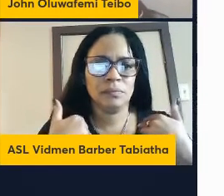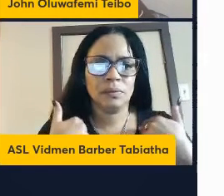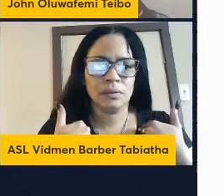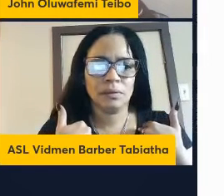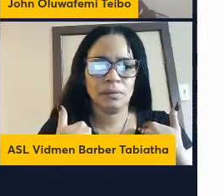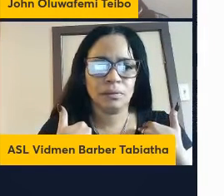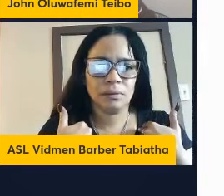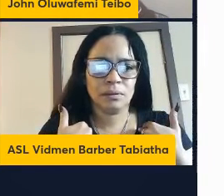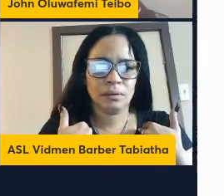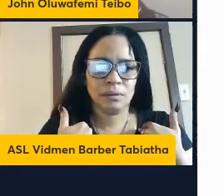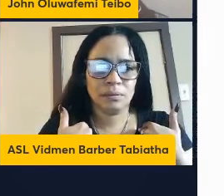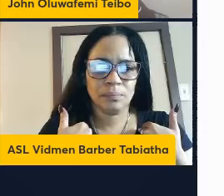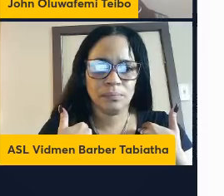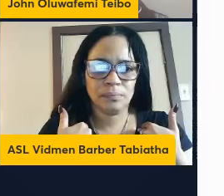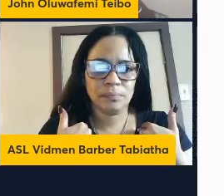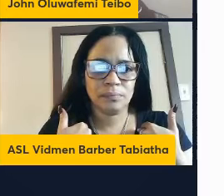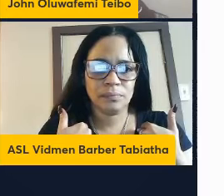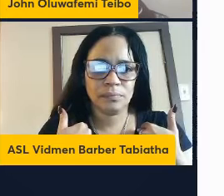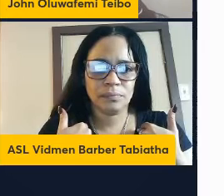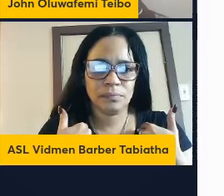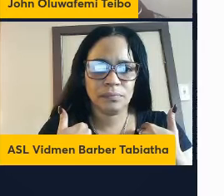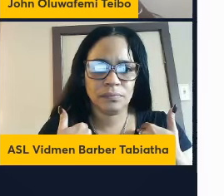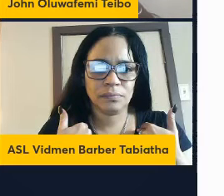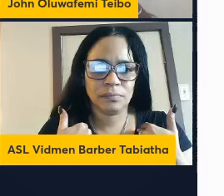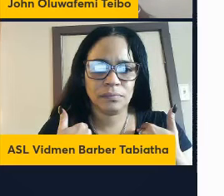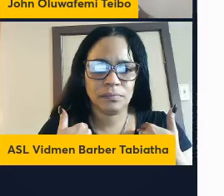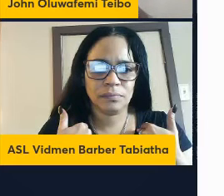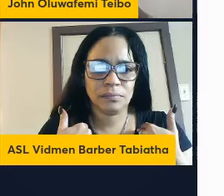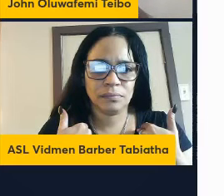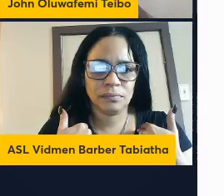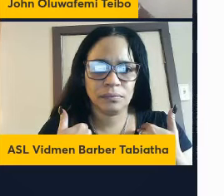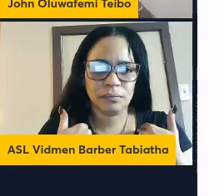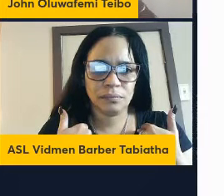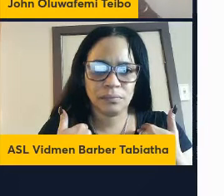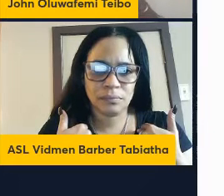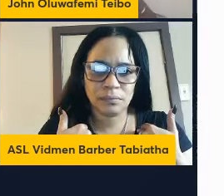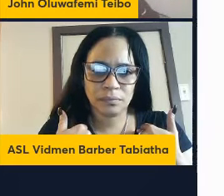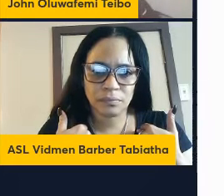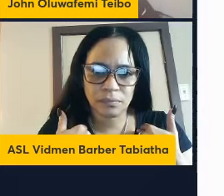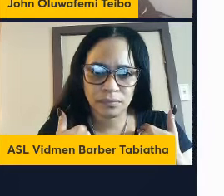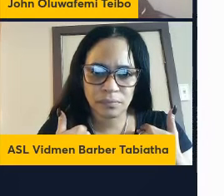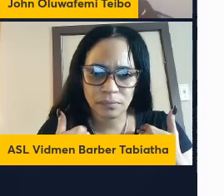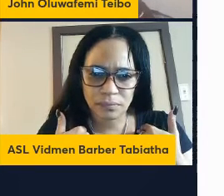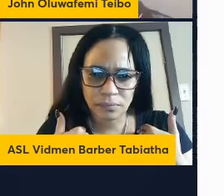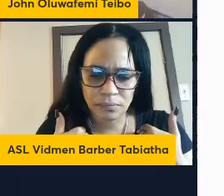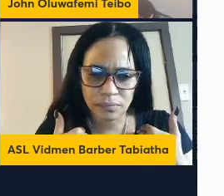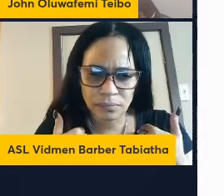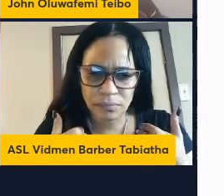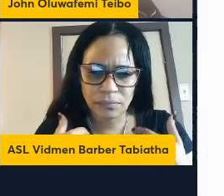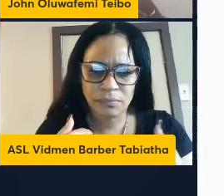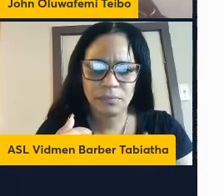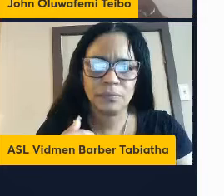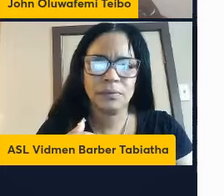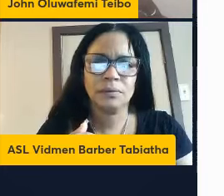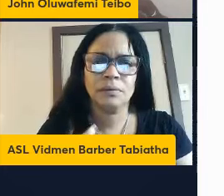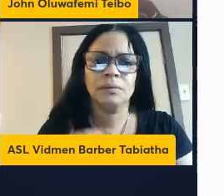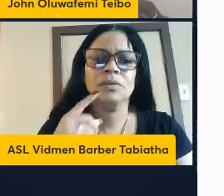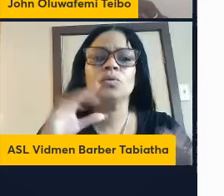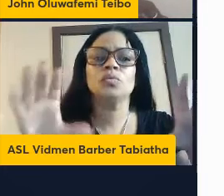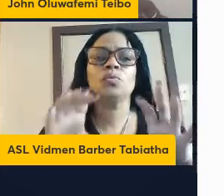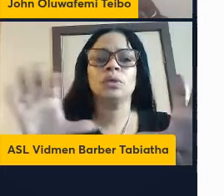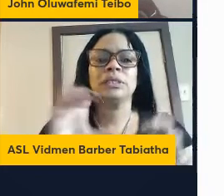albumin depletion that was done in which